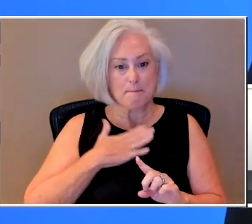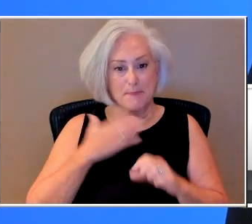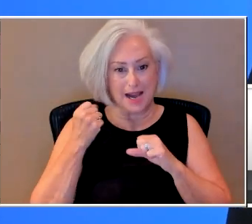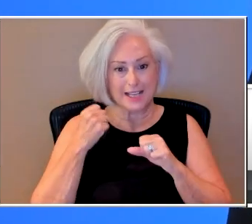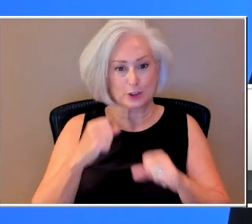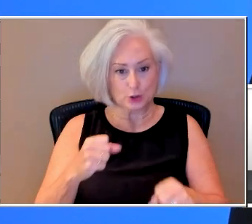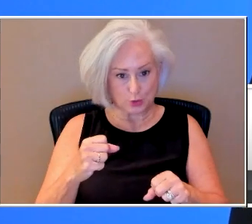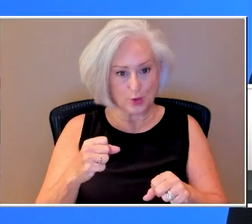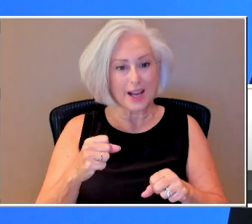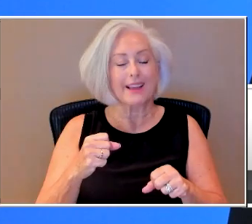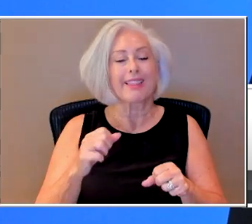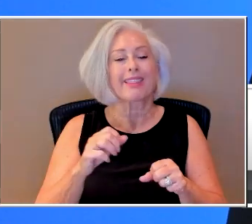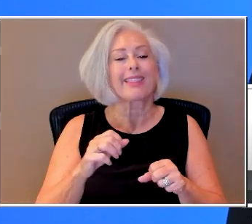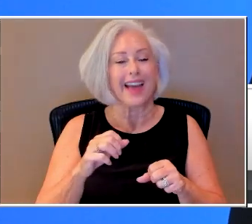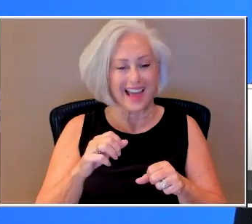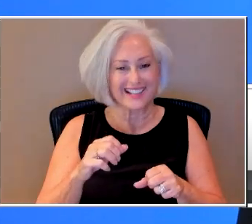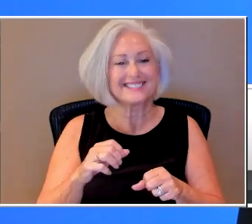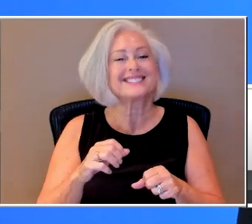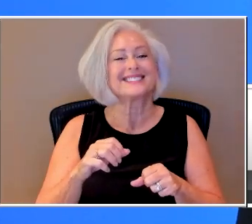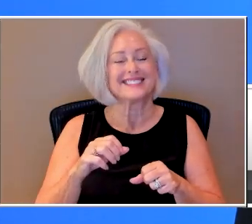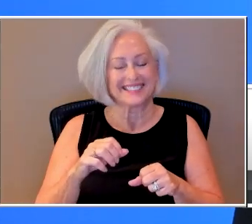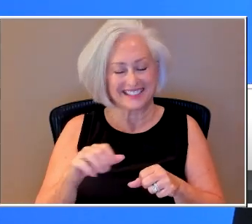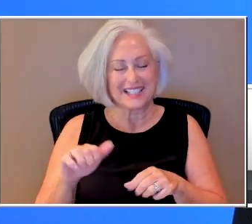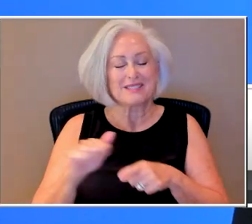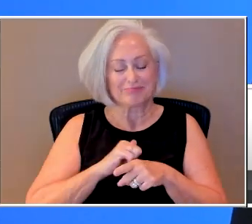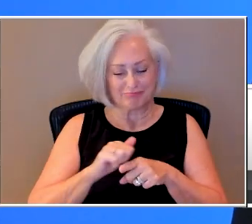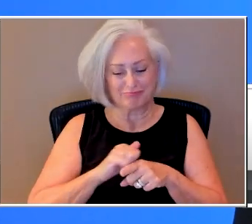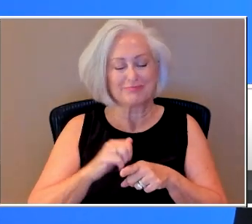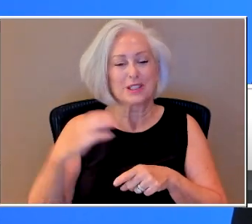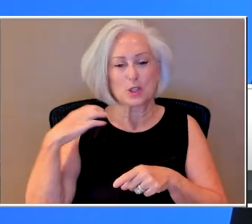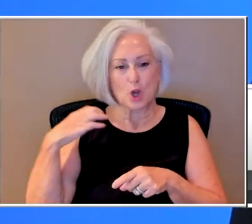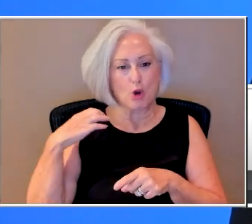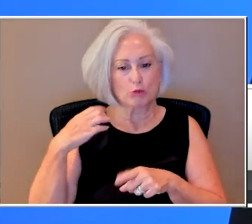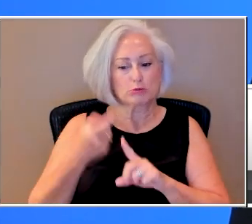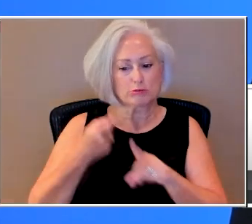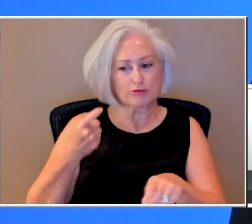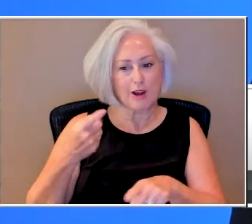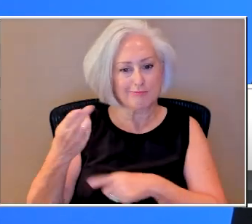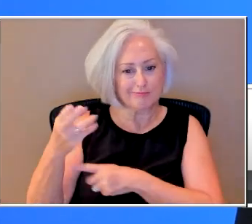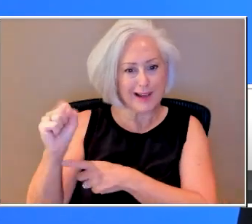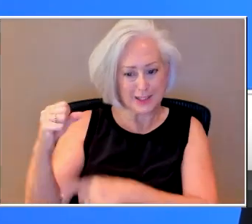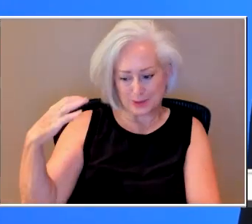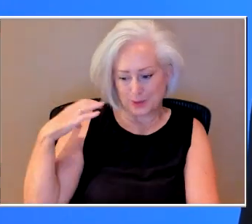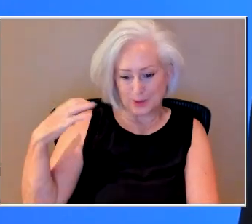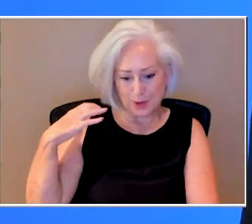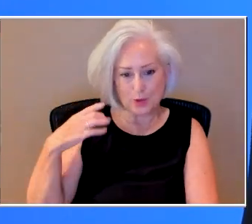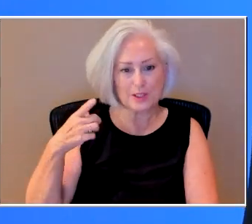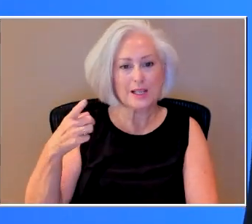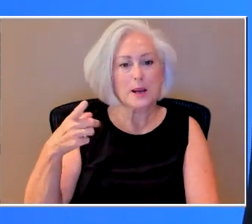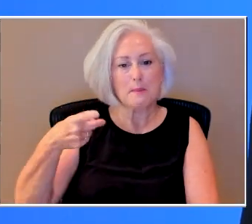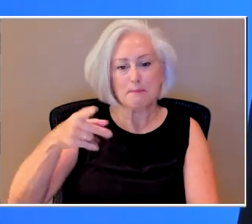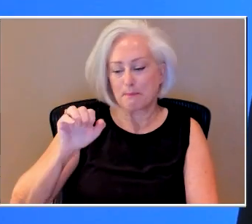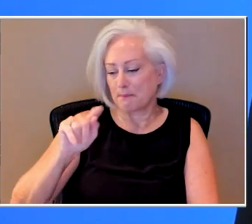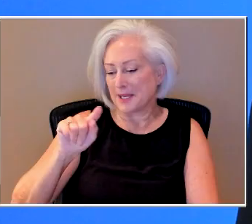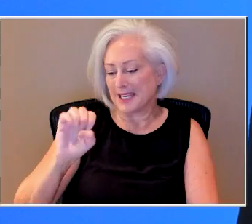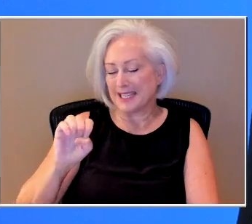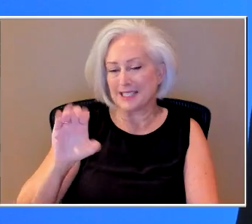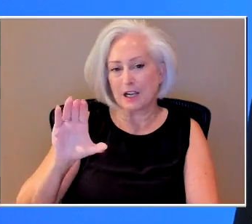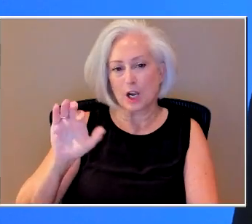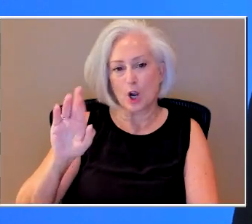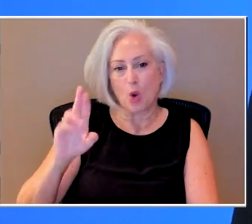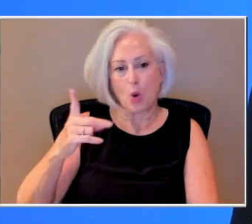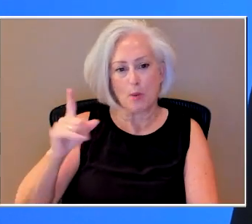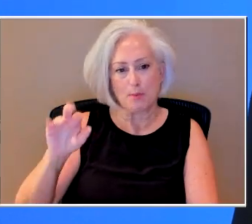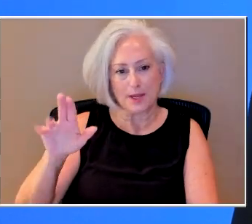coach of high school, and he was a great head coach. Coach Pete Carpino, he was the motivation who got me into the football field in the